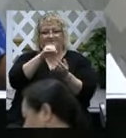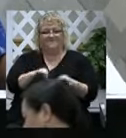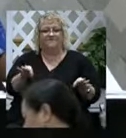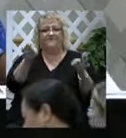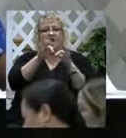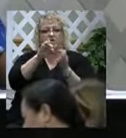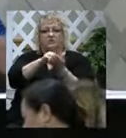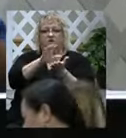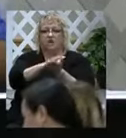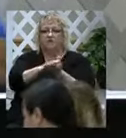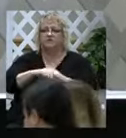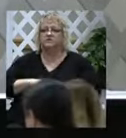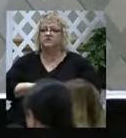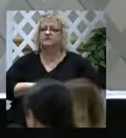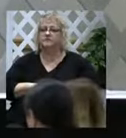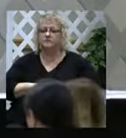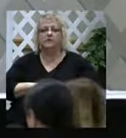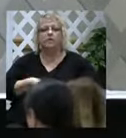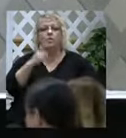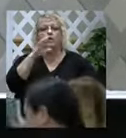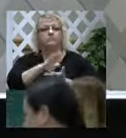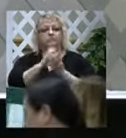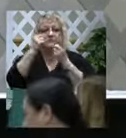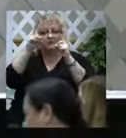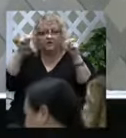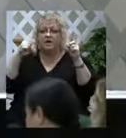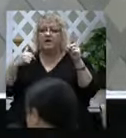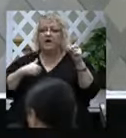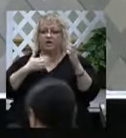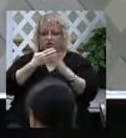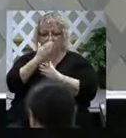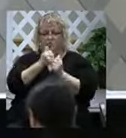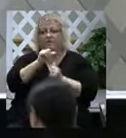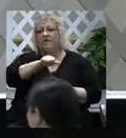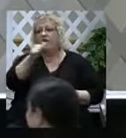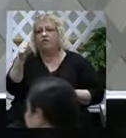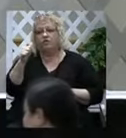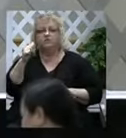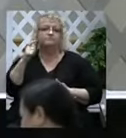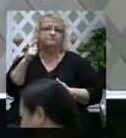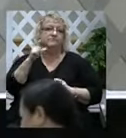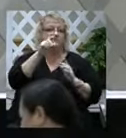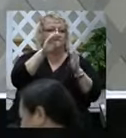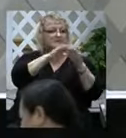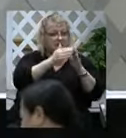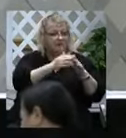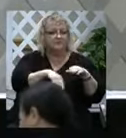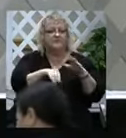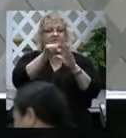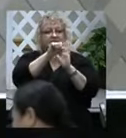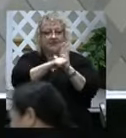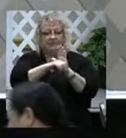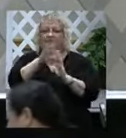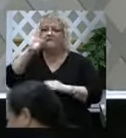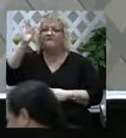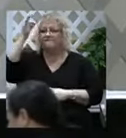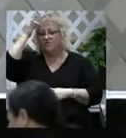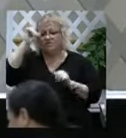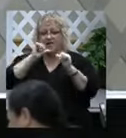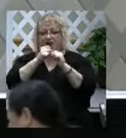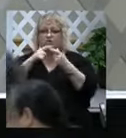things that we have found successful and that I share a lot with other city, state, federal agencies in terms of how to